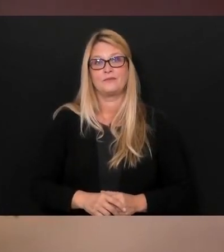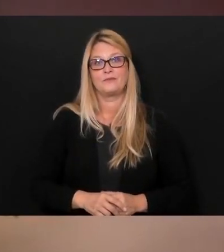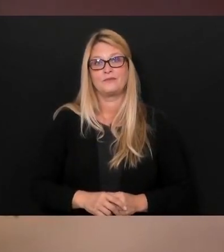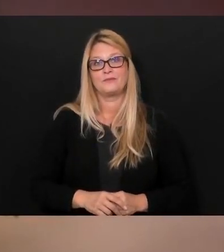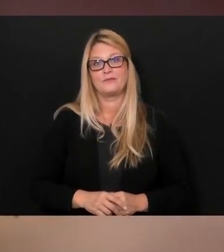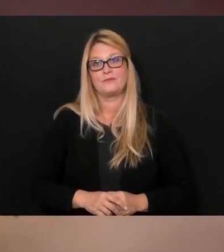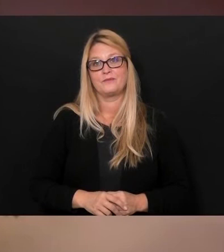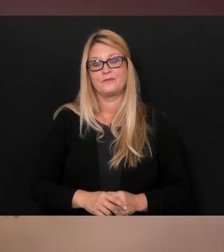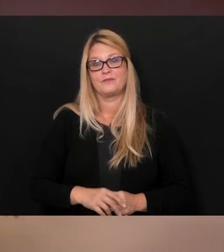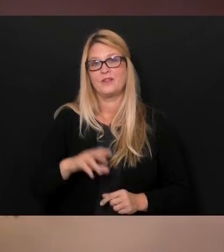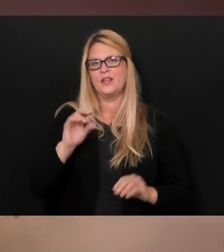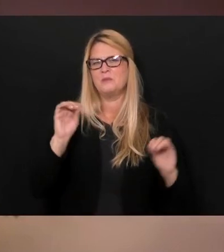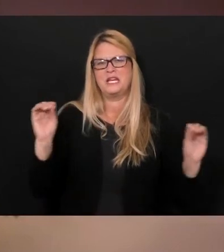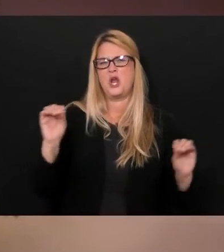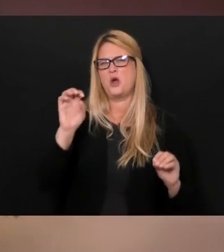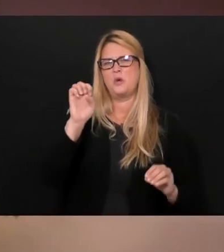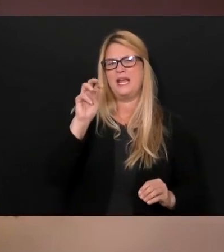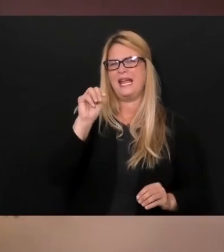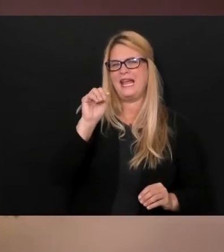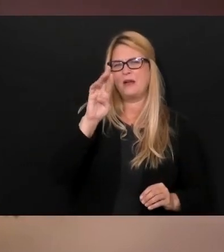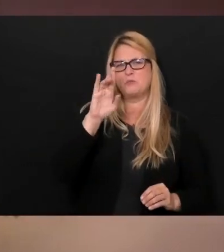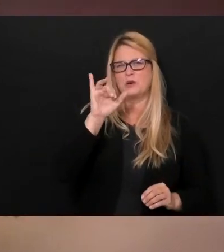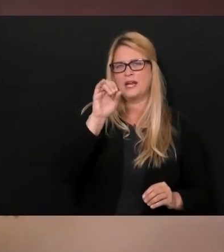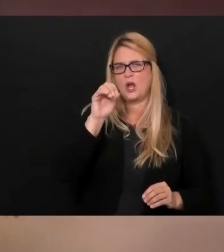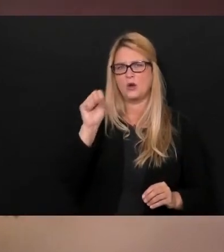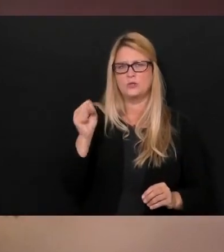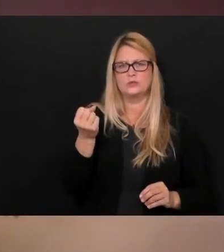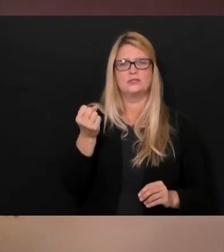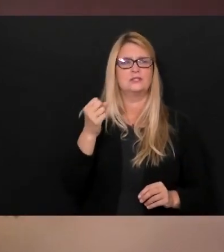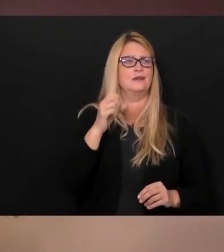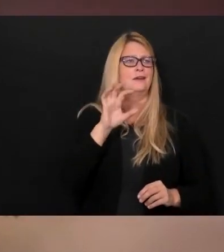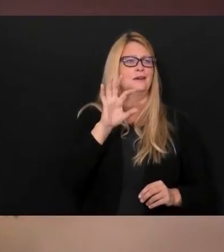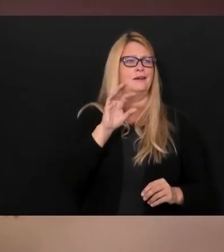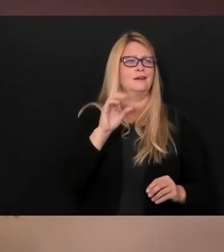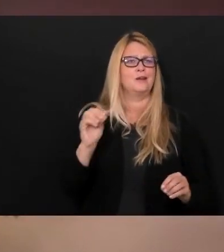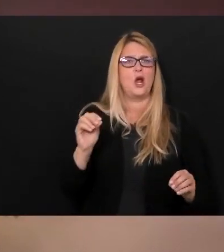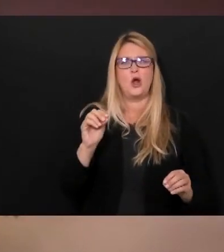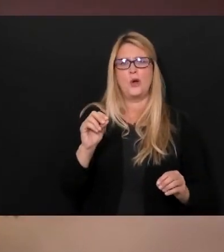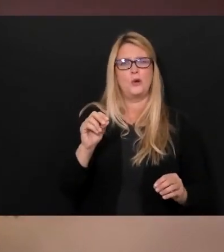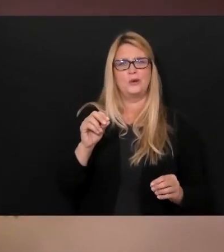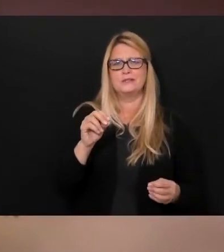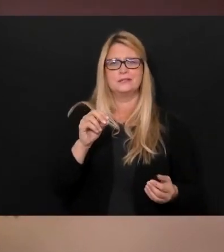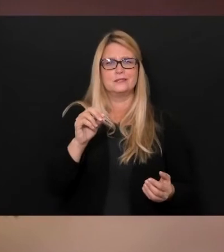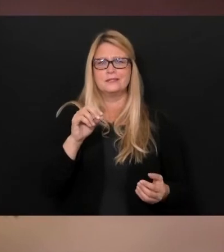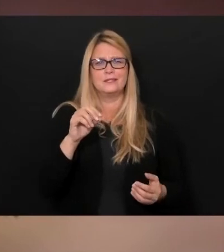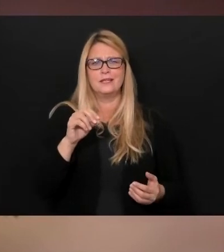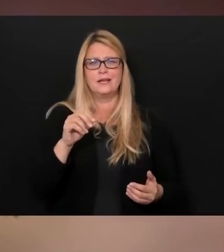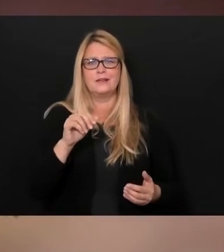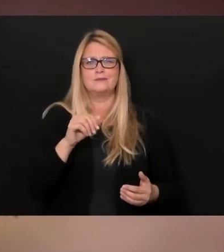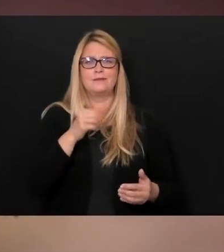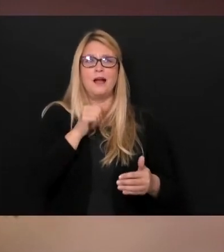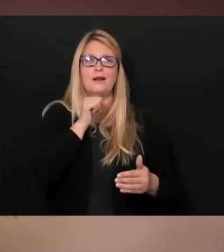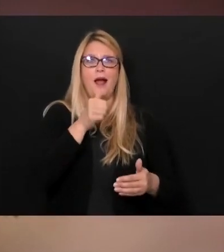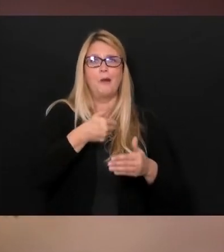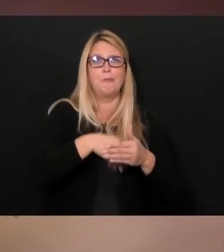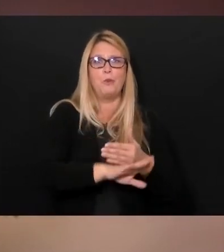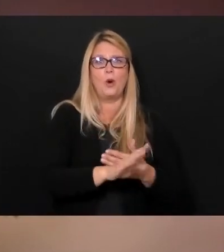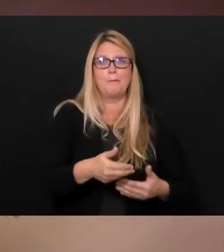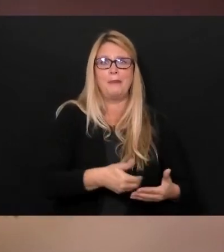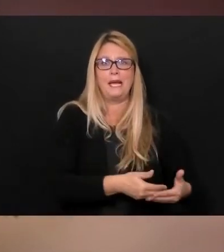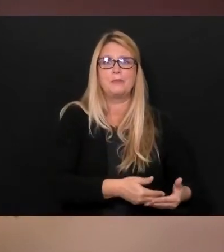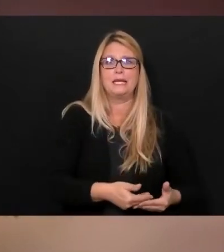no embryos or aborted fetuses or anything like that that has been used in any kind of